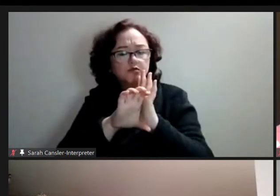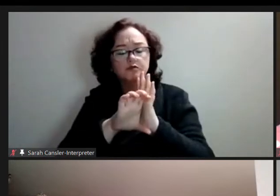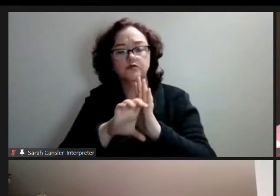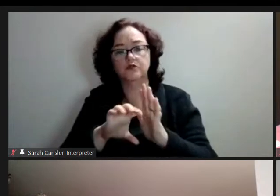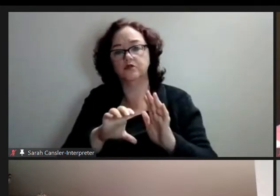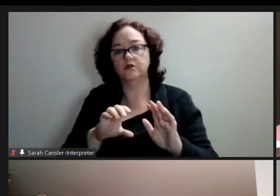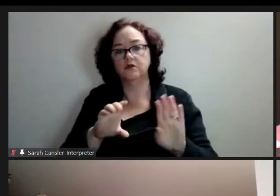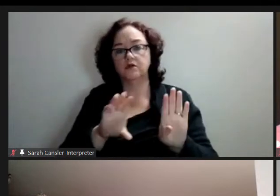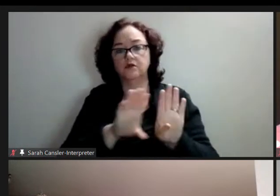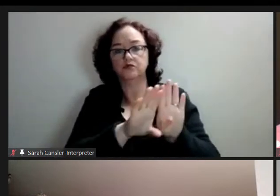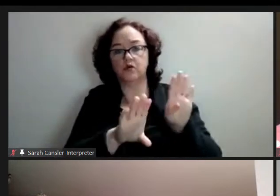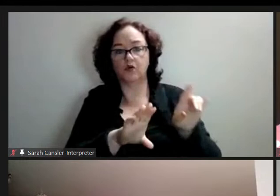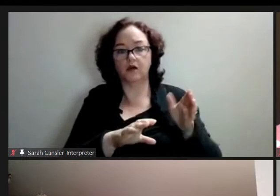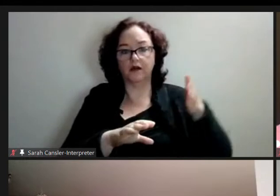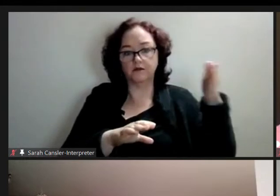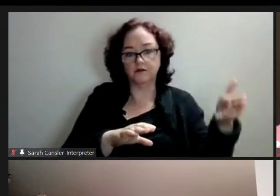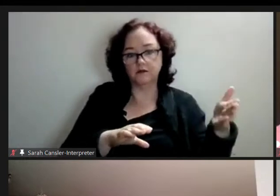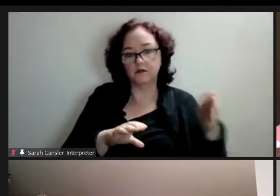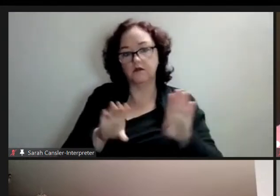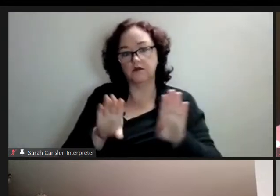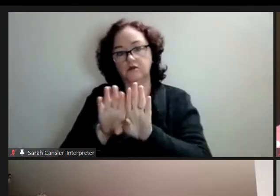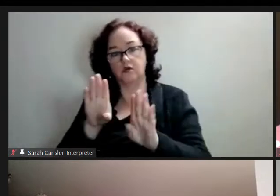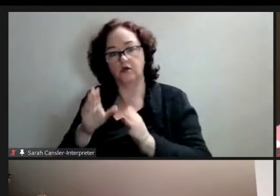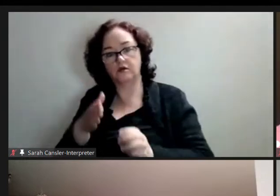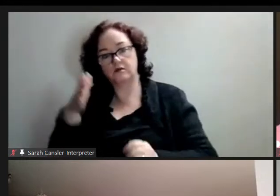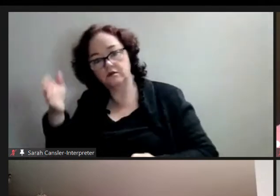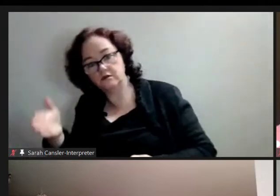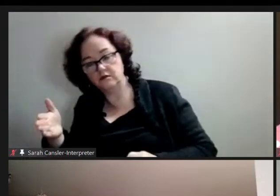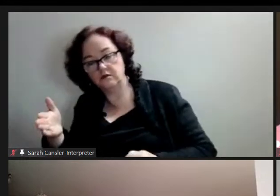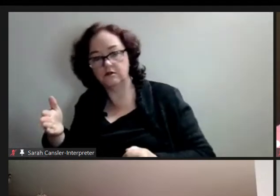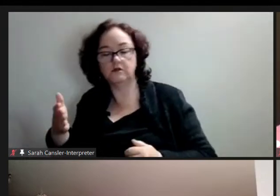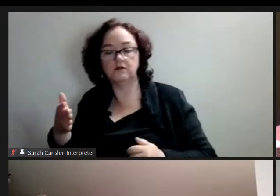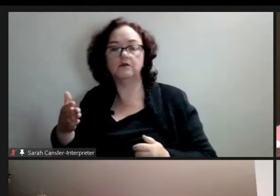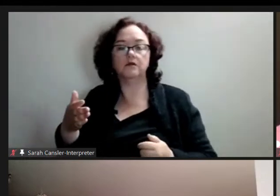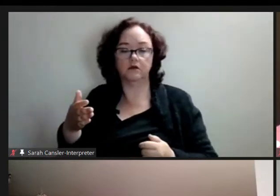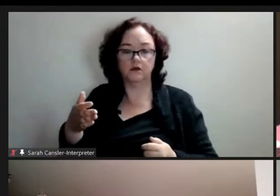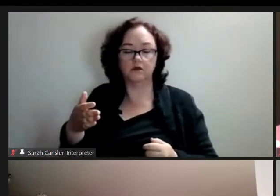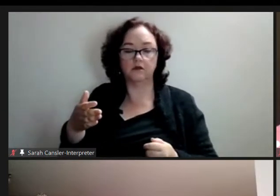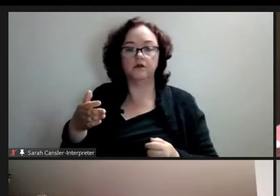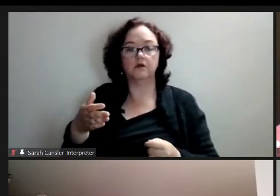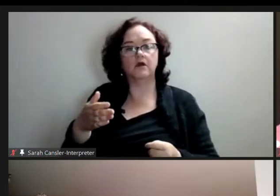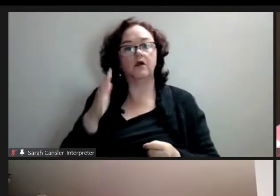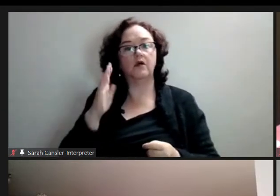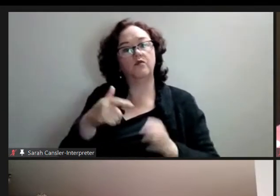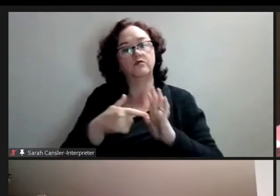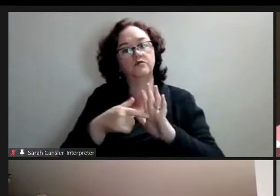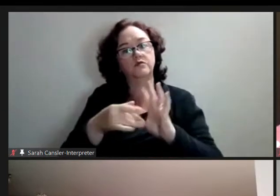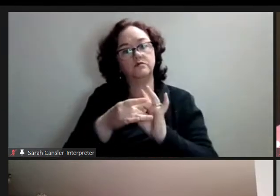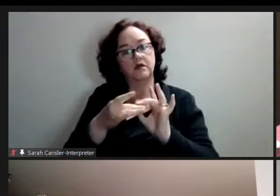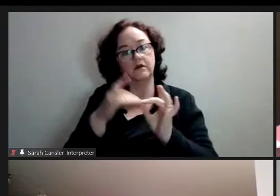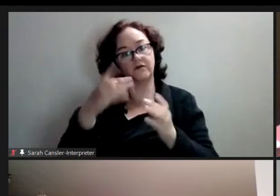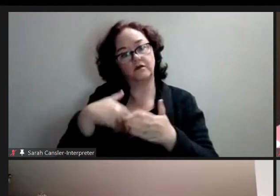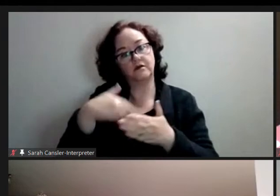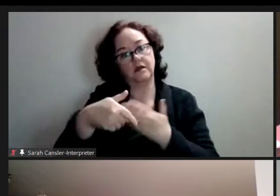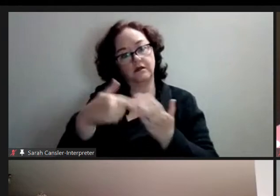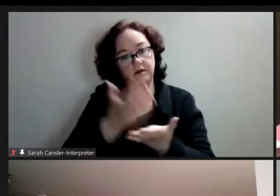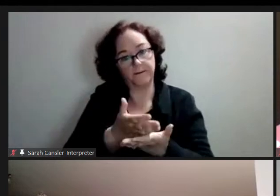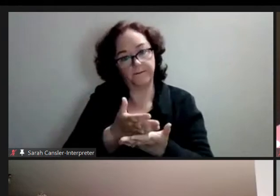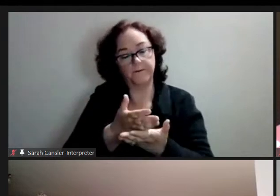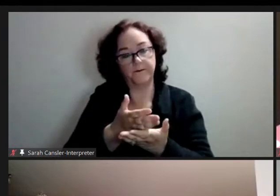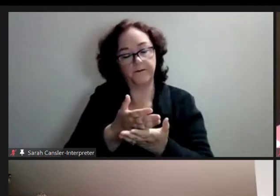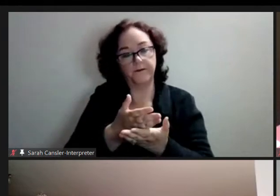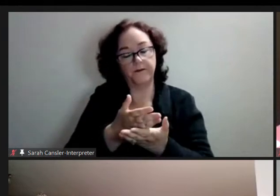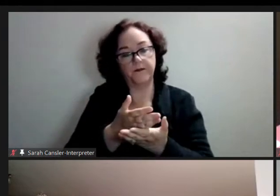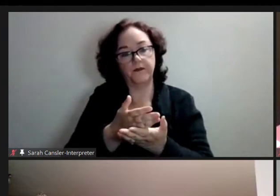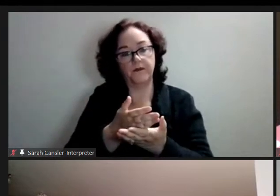side, doors open on this side, and it will show the text for the next stops, and it will move the bar to